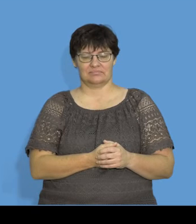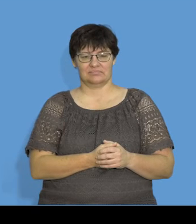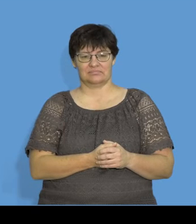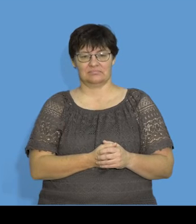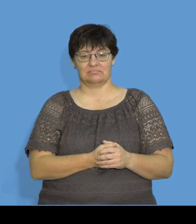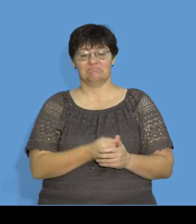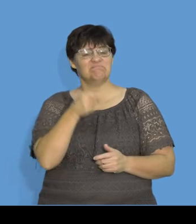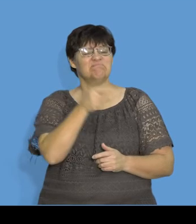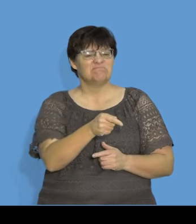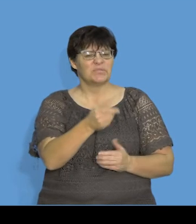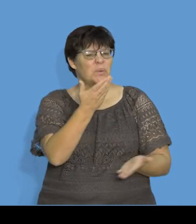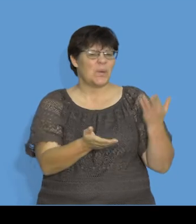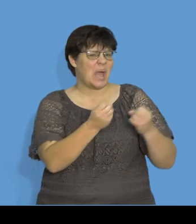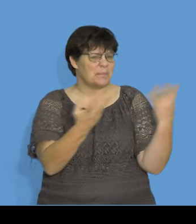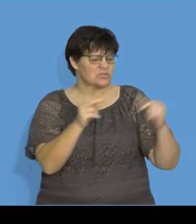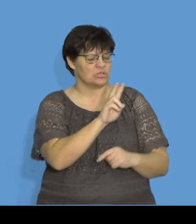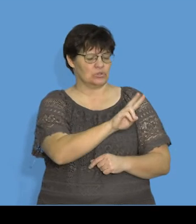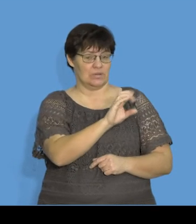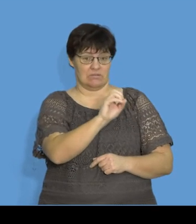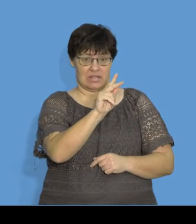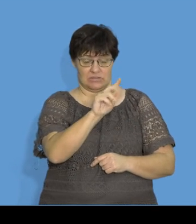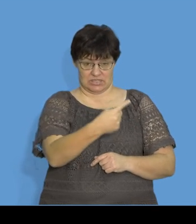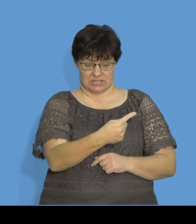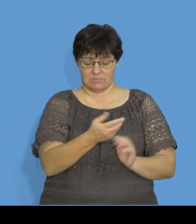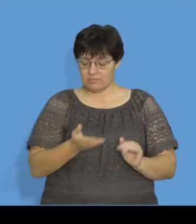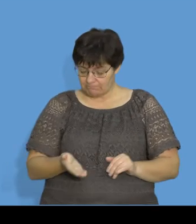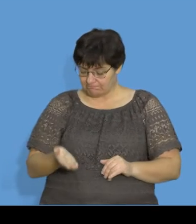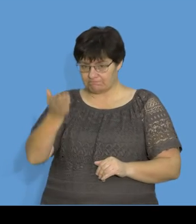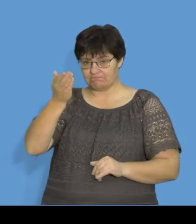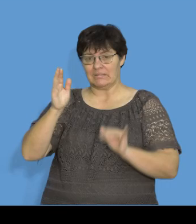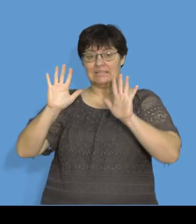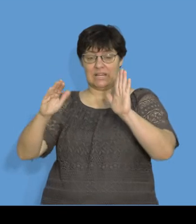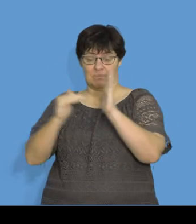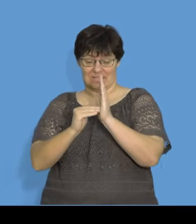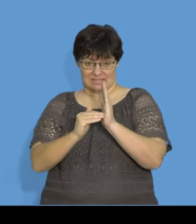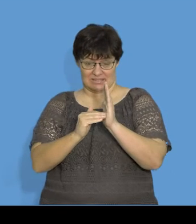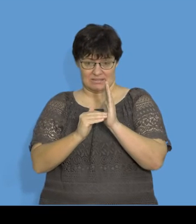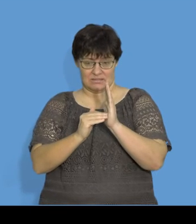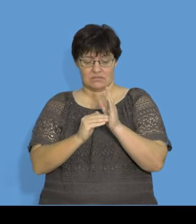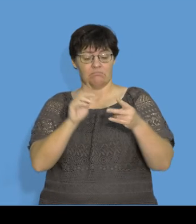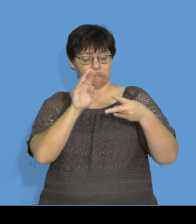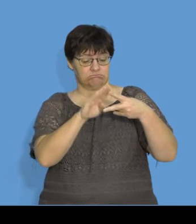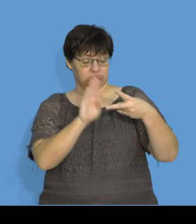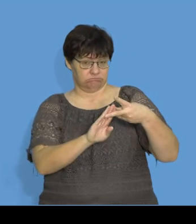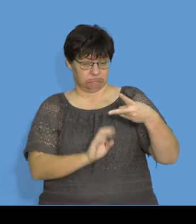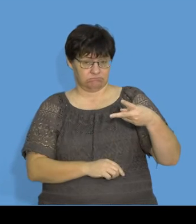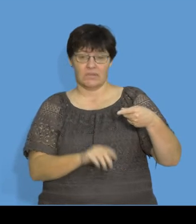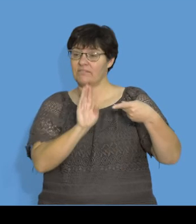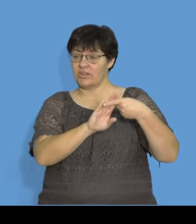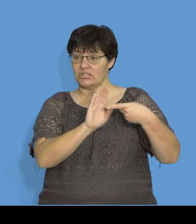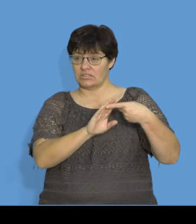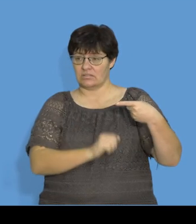of 200 kilograms is lifted to a height of 10 meters. And now there's 2 questions. The first one